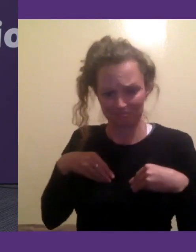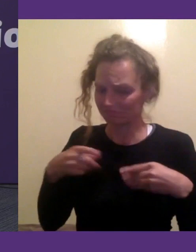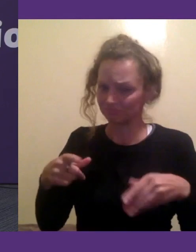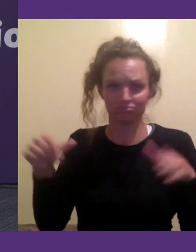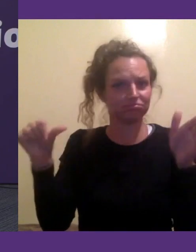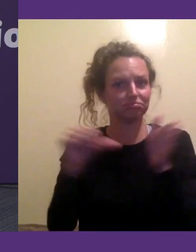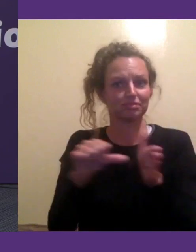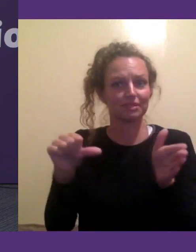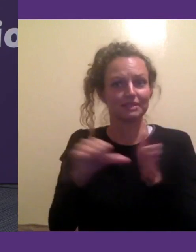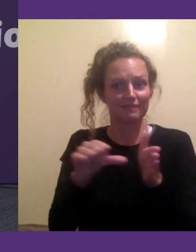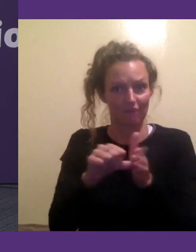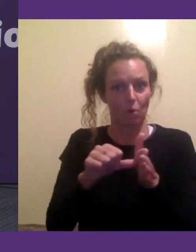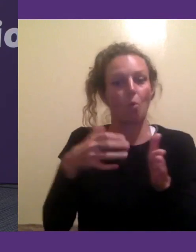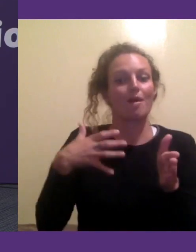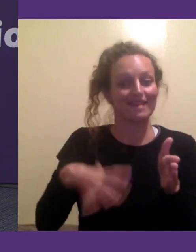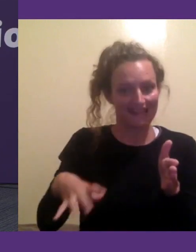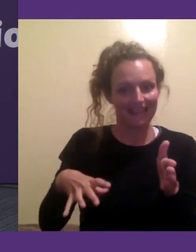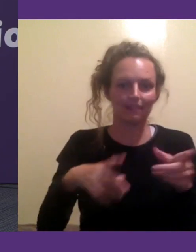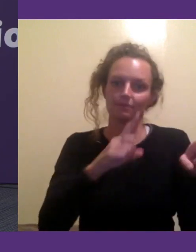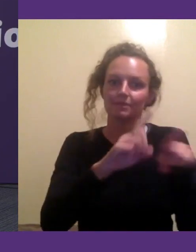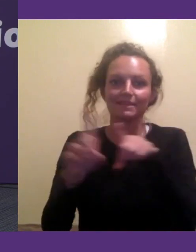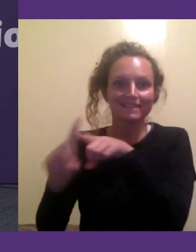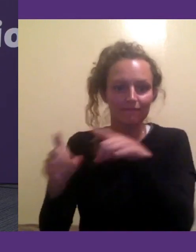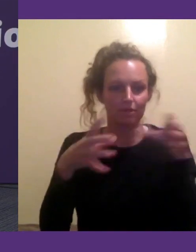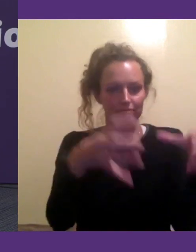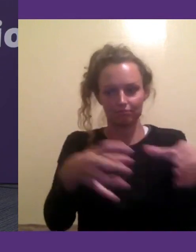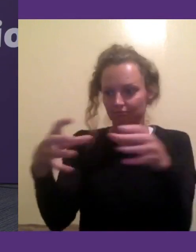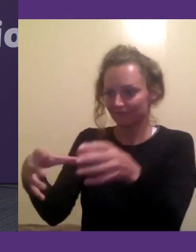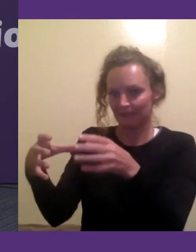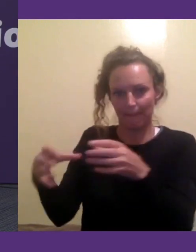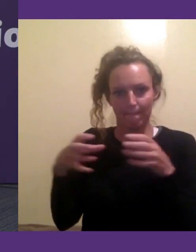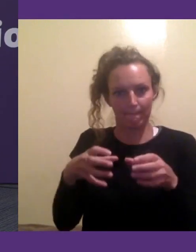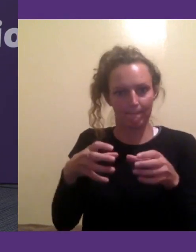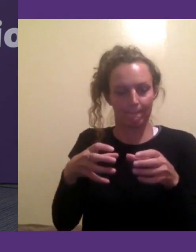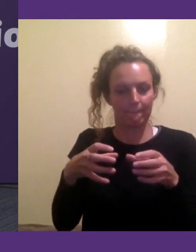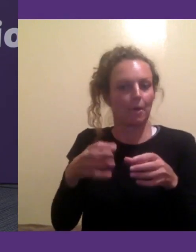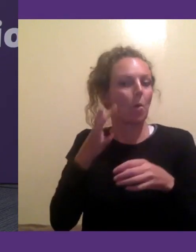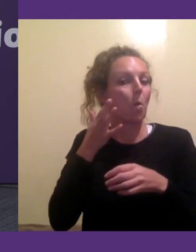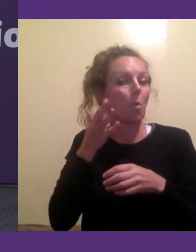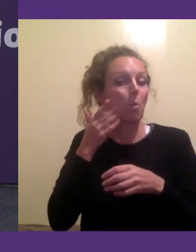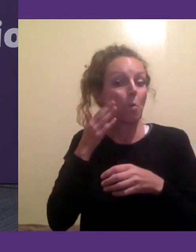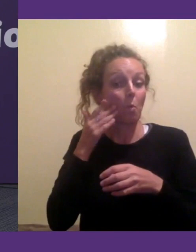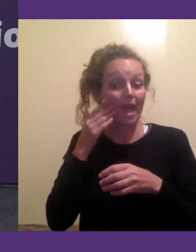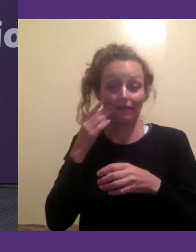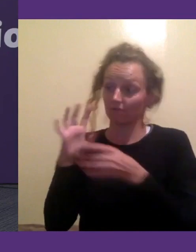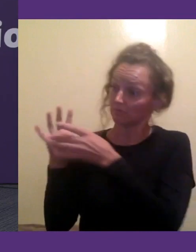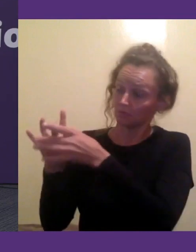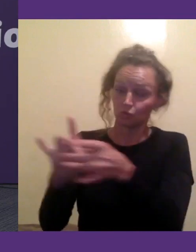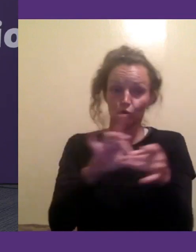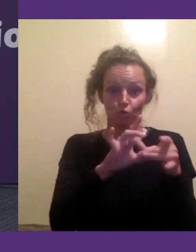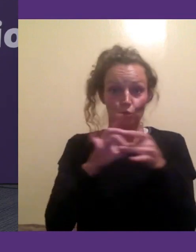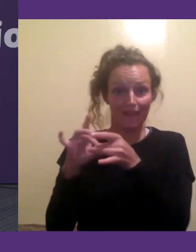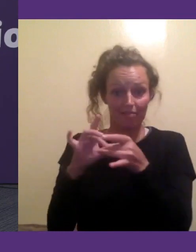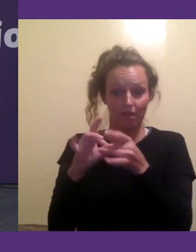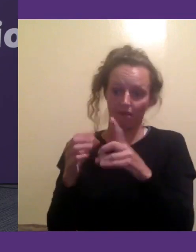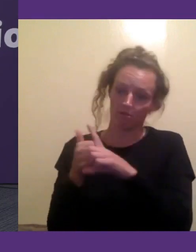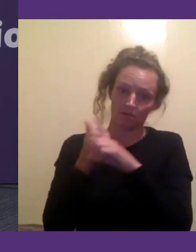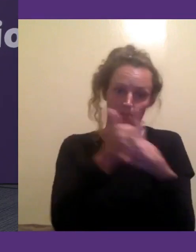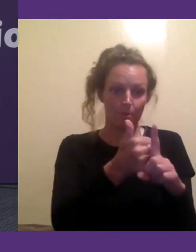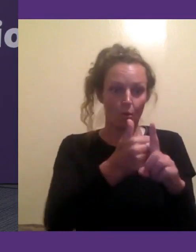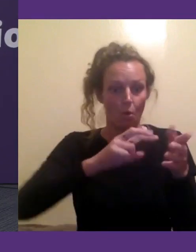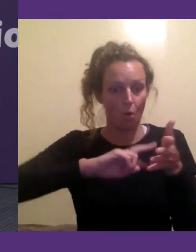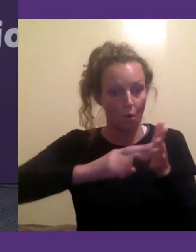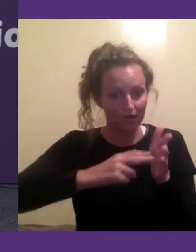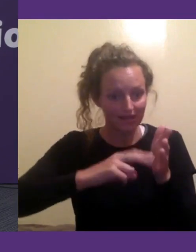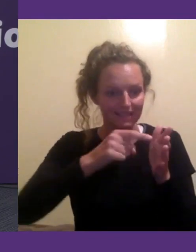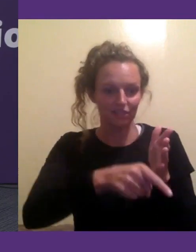atypical speech. So if we band together to support an organization like University of Illinois to do